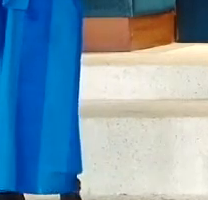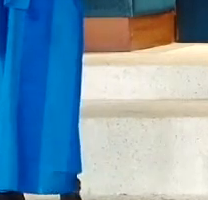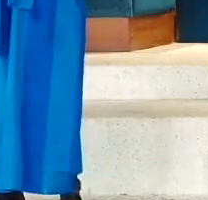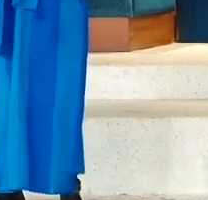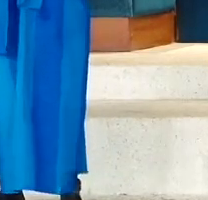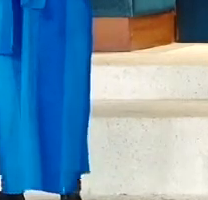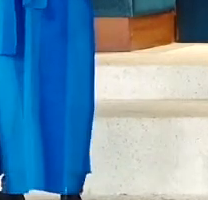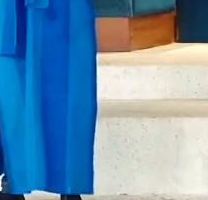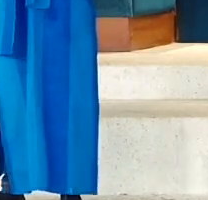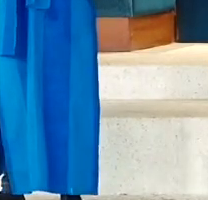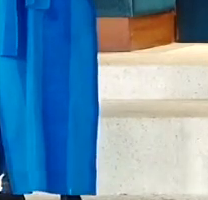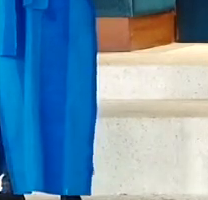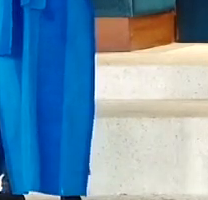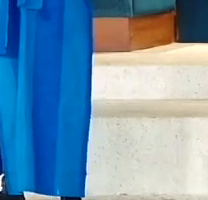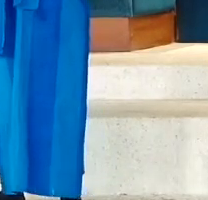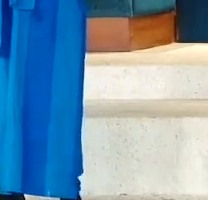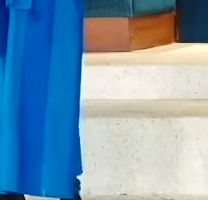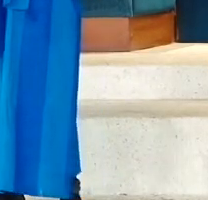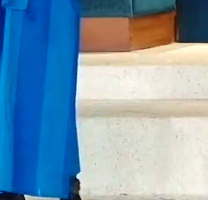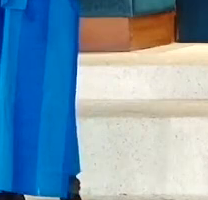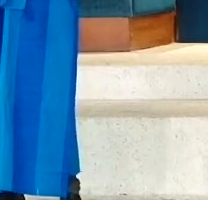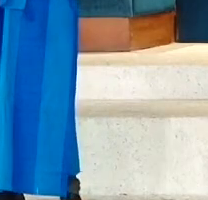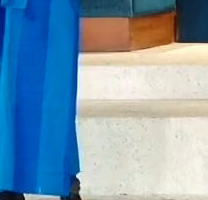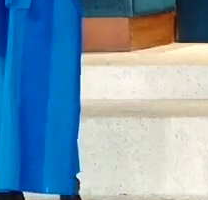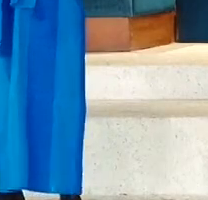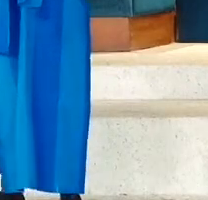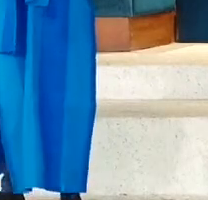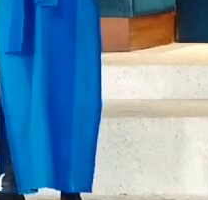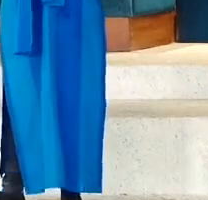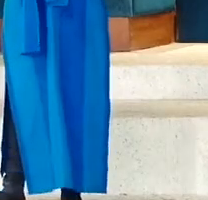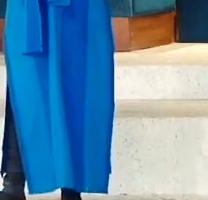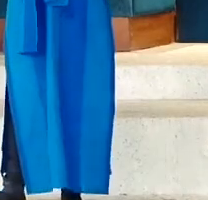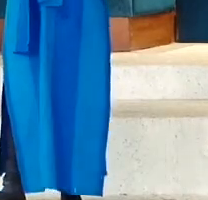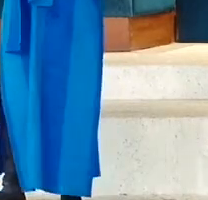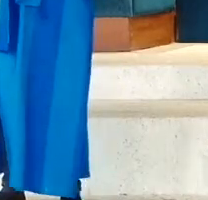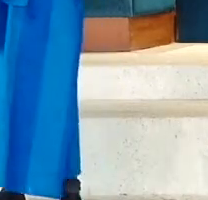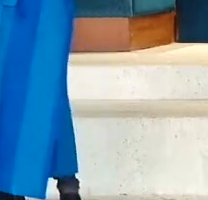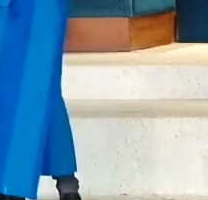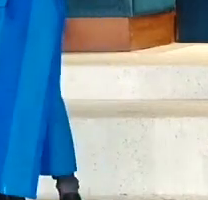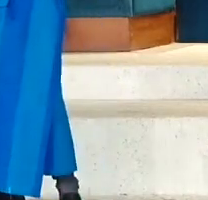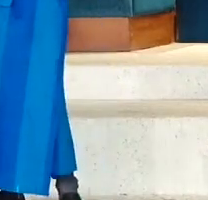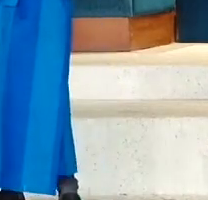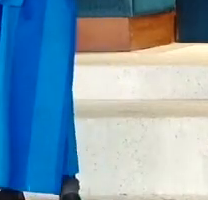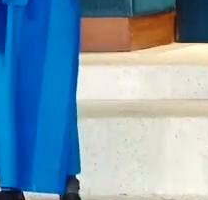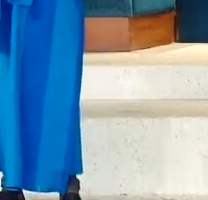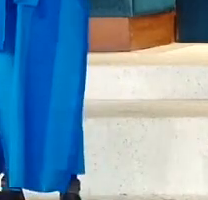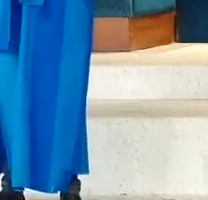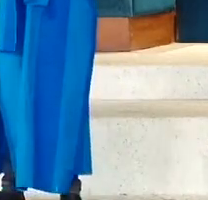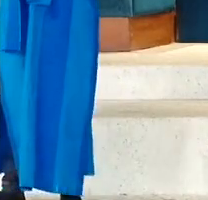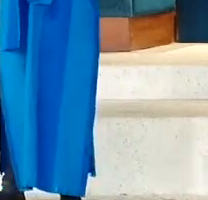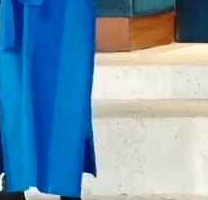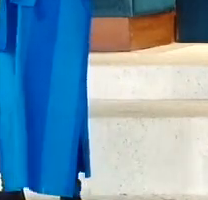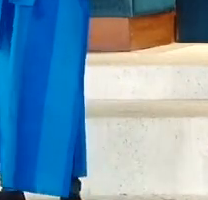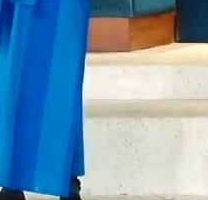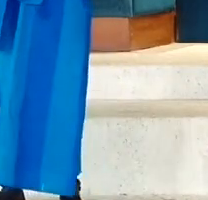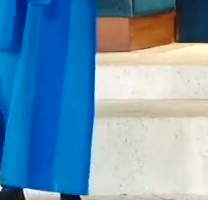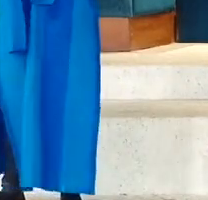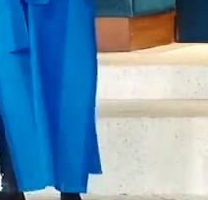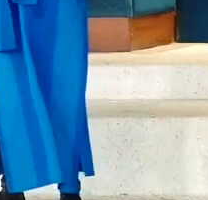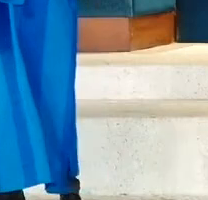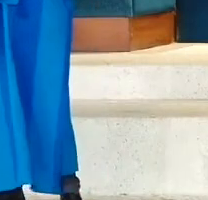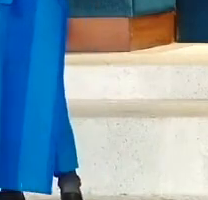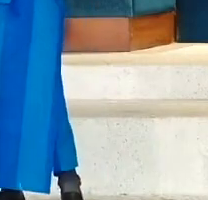God faithful, Paul, every day. Chair proposal, Jesus is